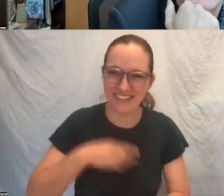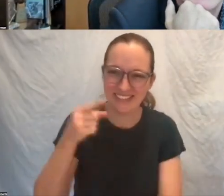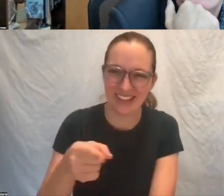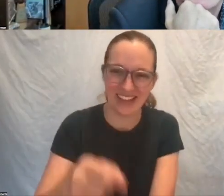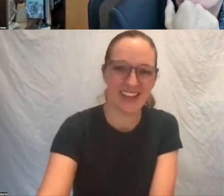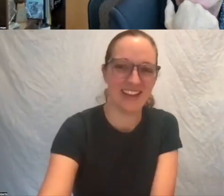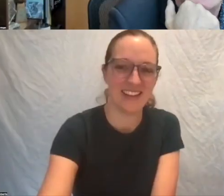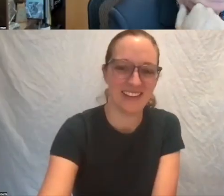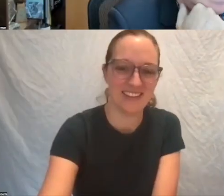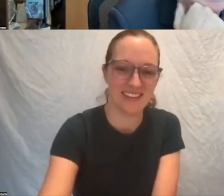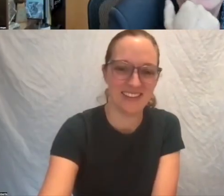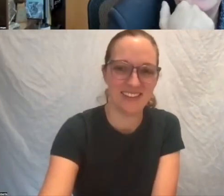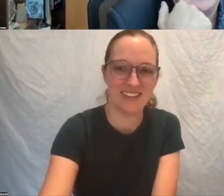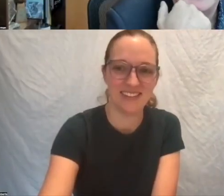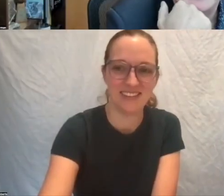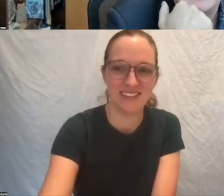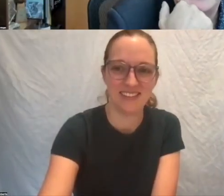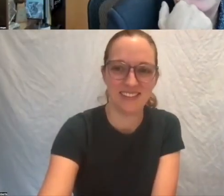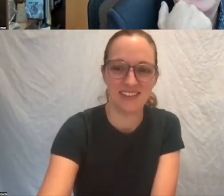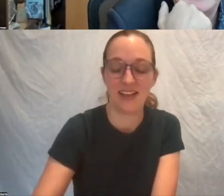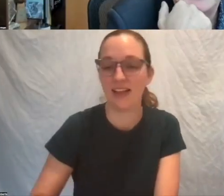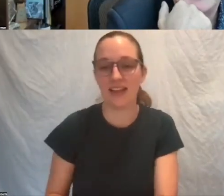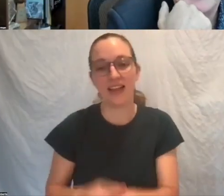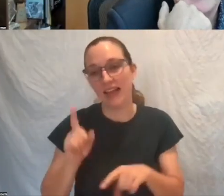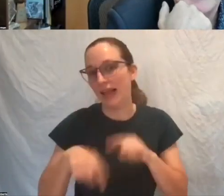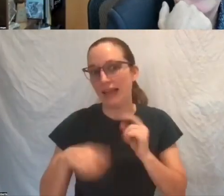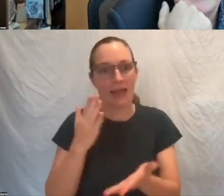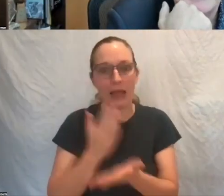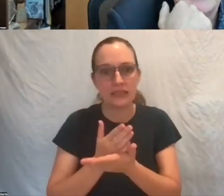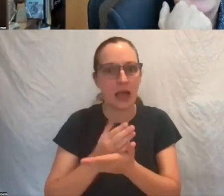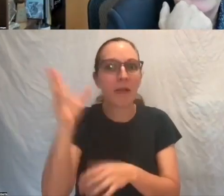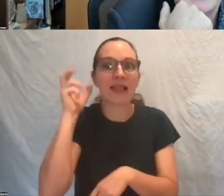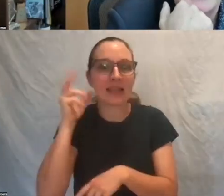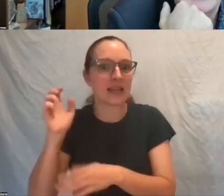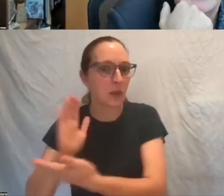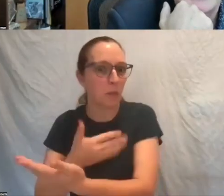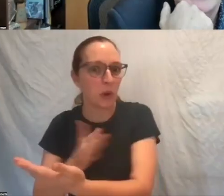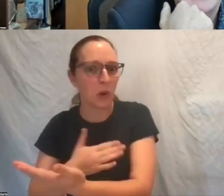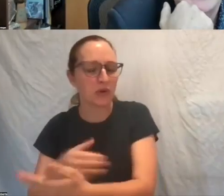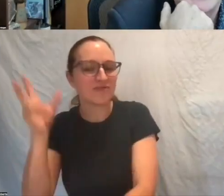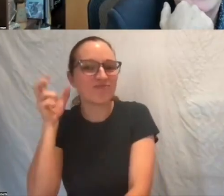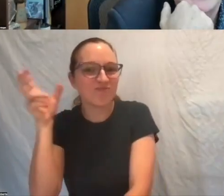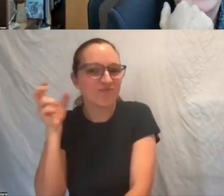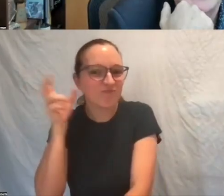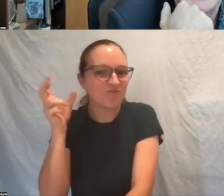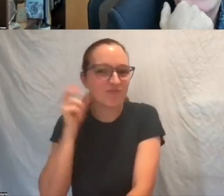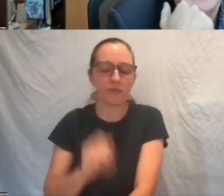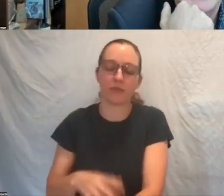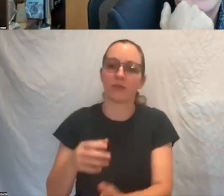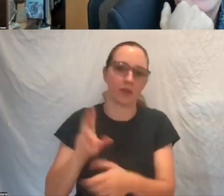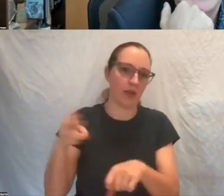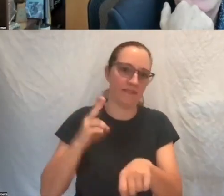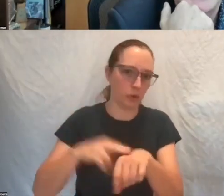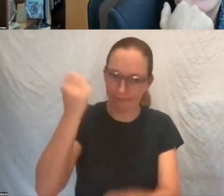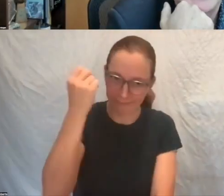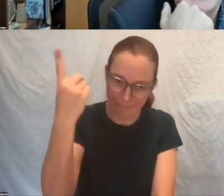that. I can't stop listening to the soundtrack. I mean, rightfully so. I totally get